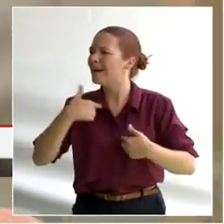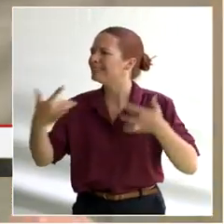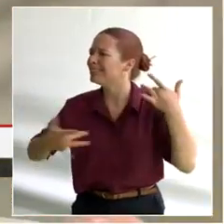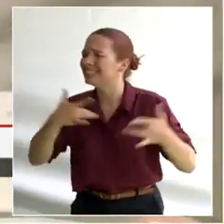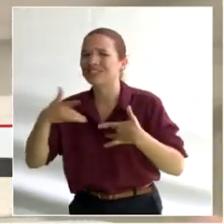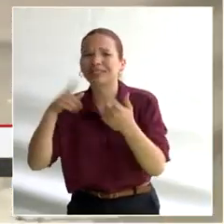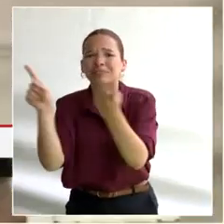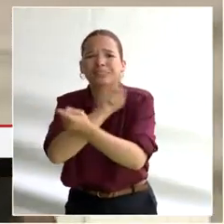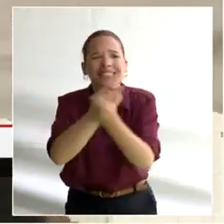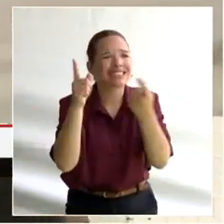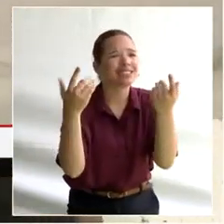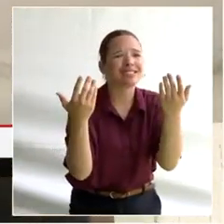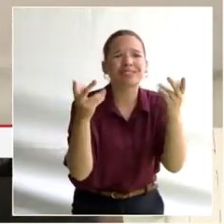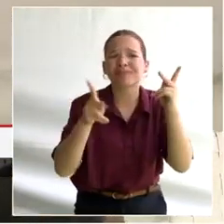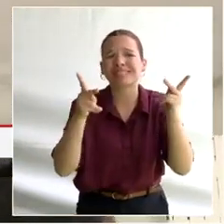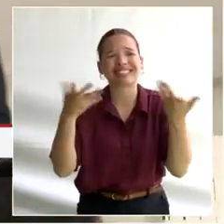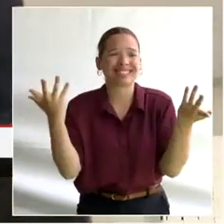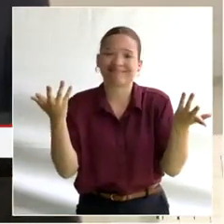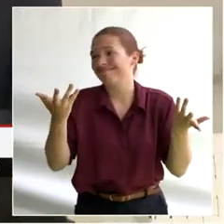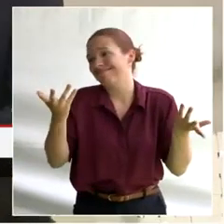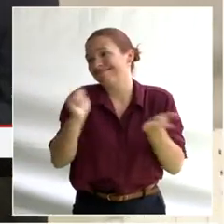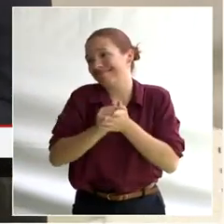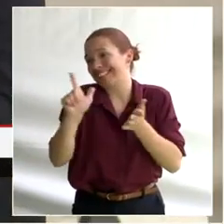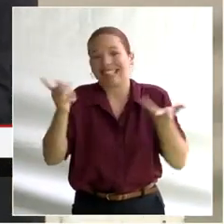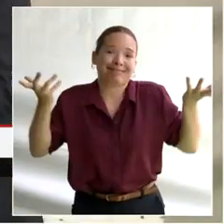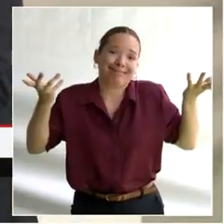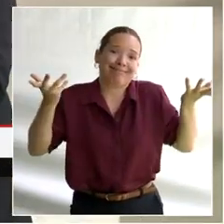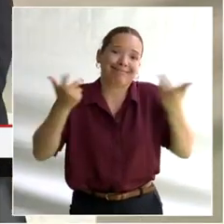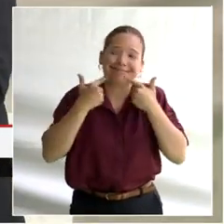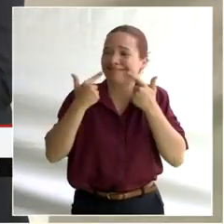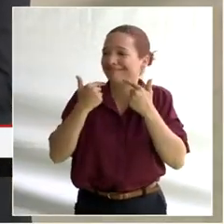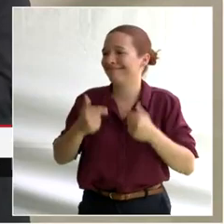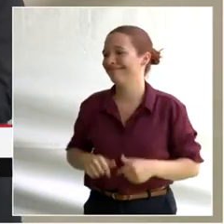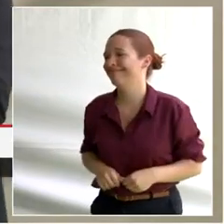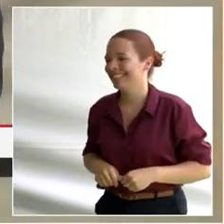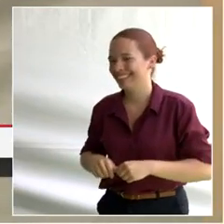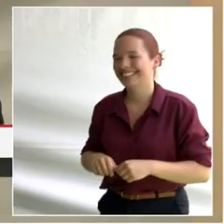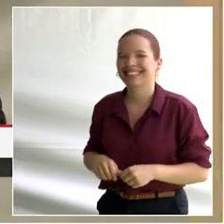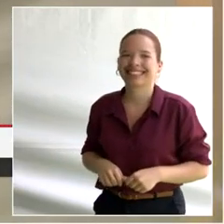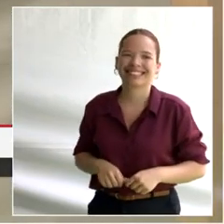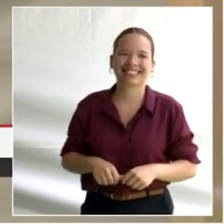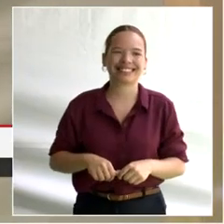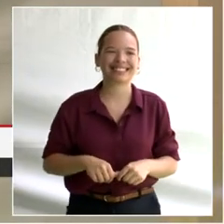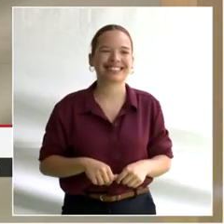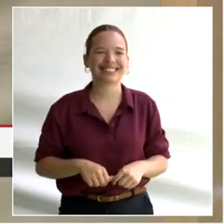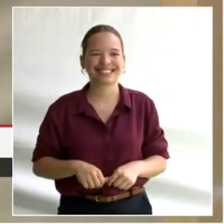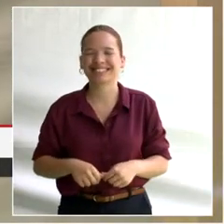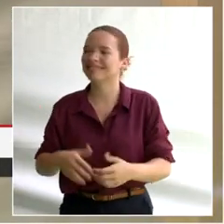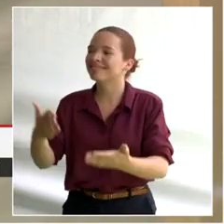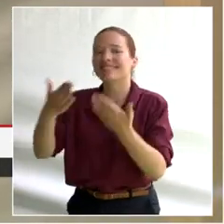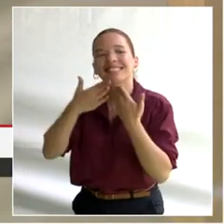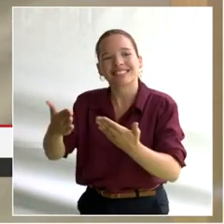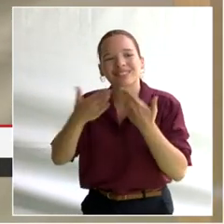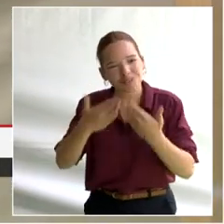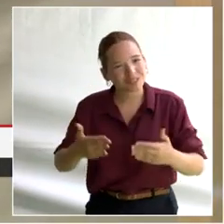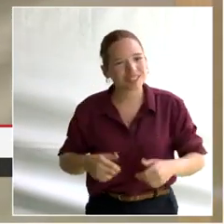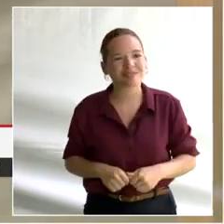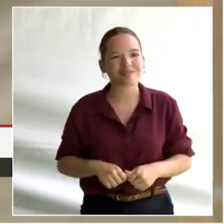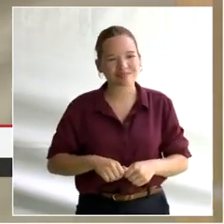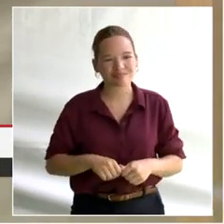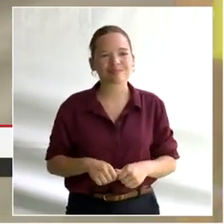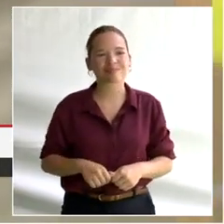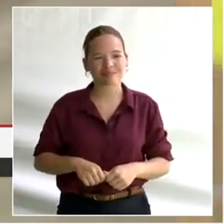Bye. Thank you, Olivia. And now, folks, I'd like to invite Rose Cohen up from Citi to say a few words as well.